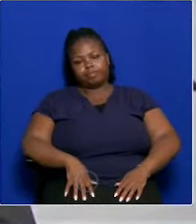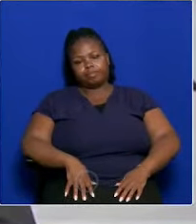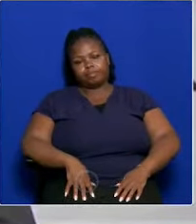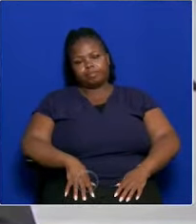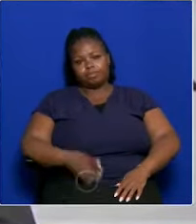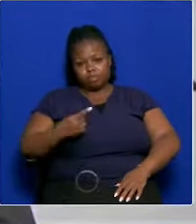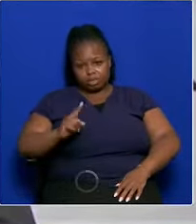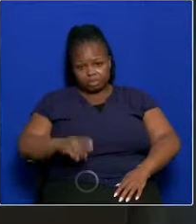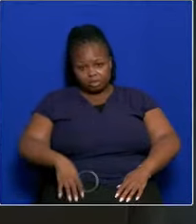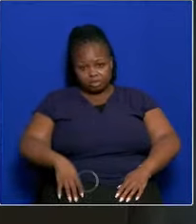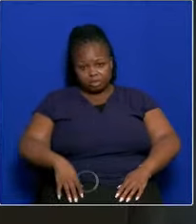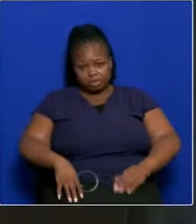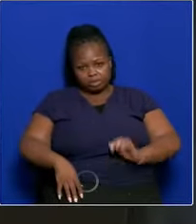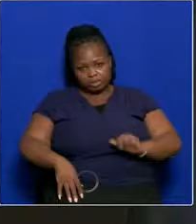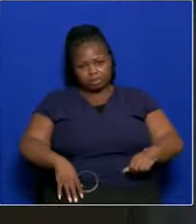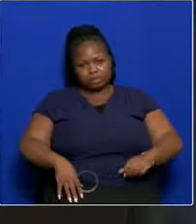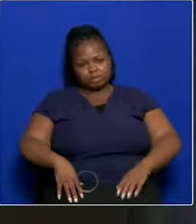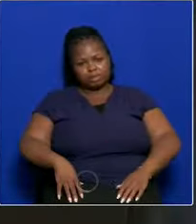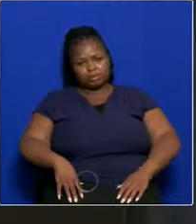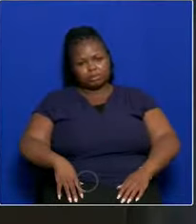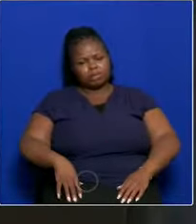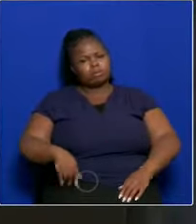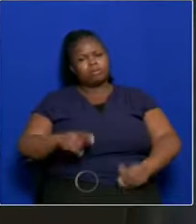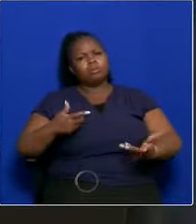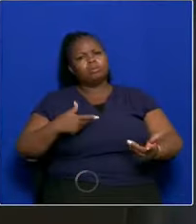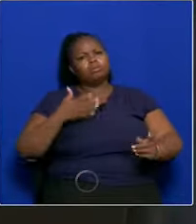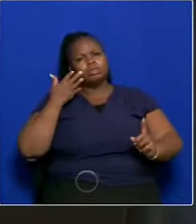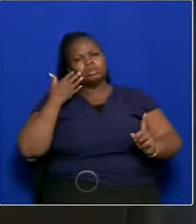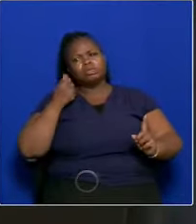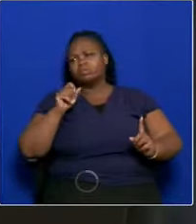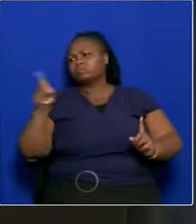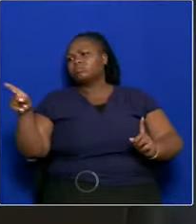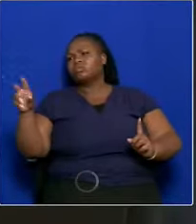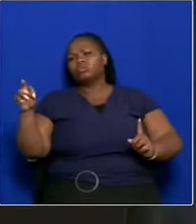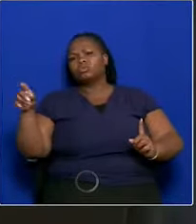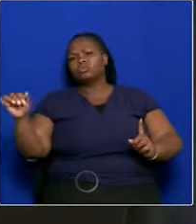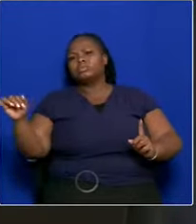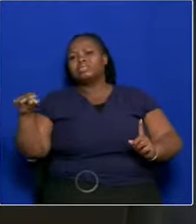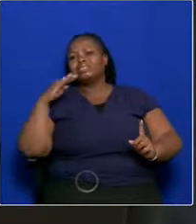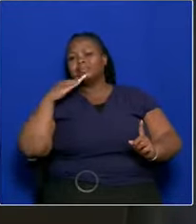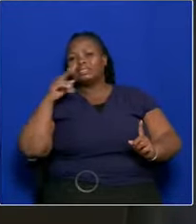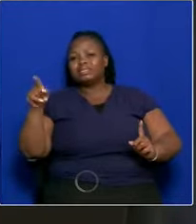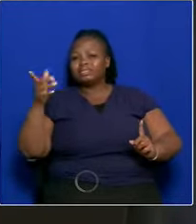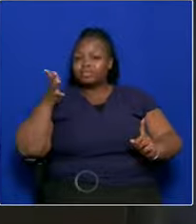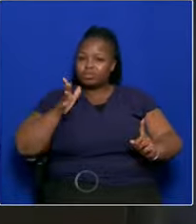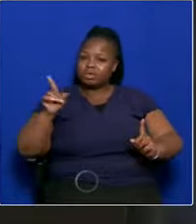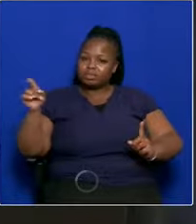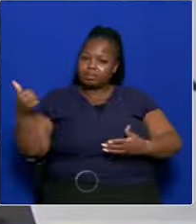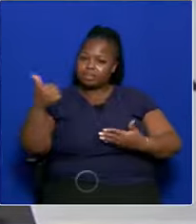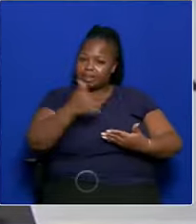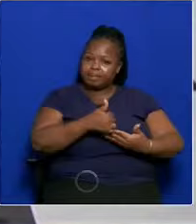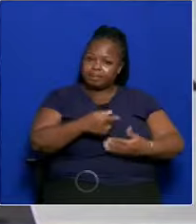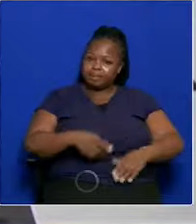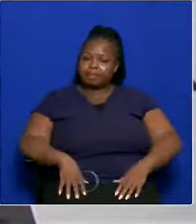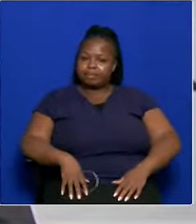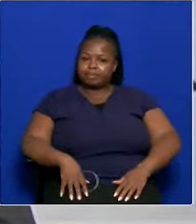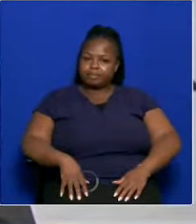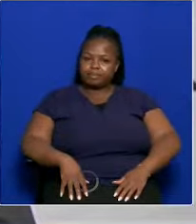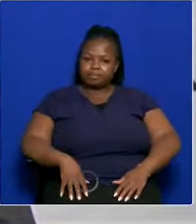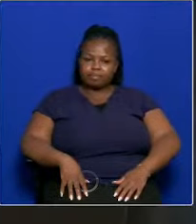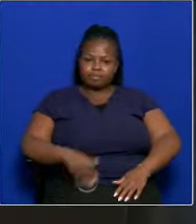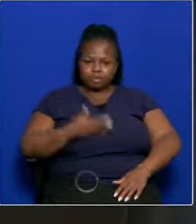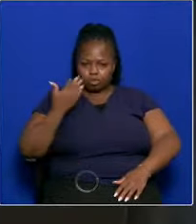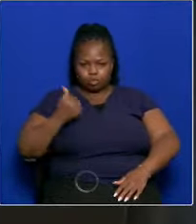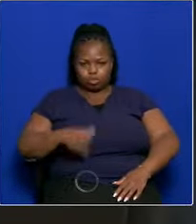Yes. Why else would Matlala send this to Nkosi? It must mean he wanted Nkosi's assistance. I don't know. And you don't